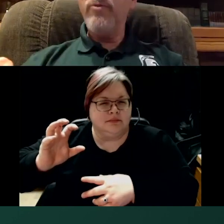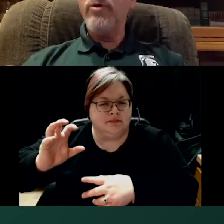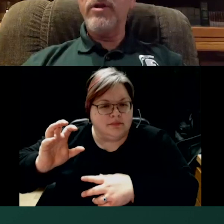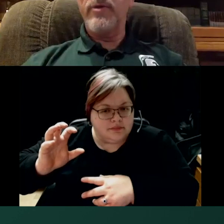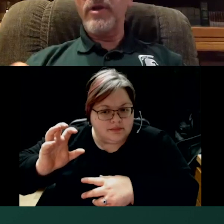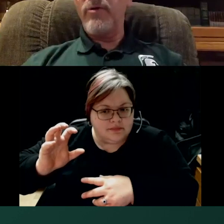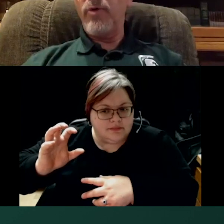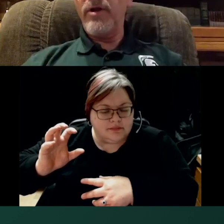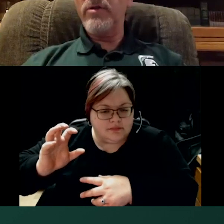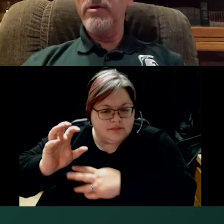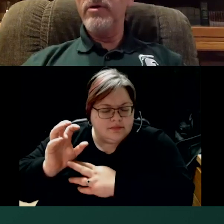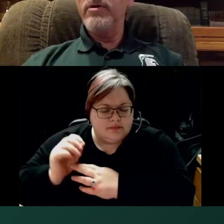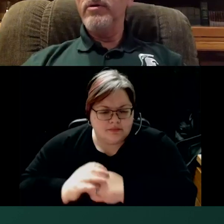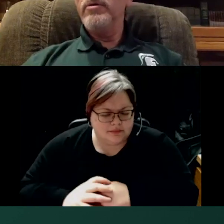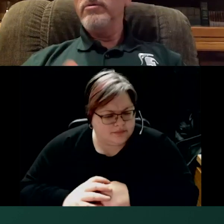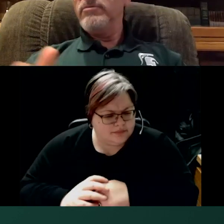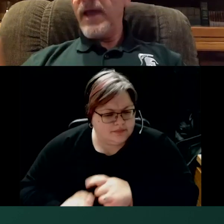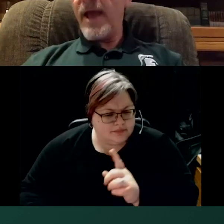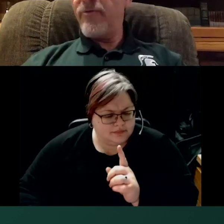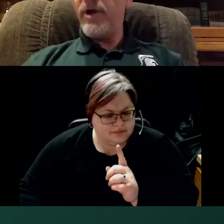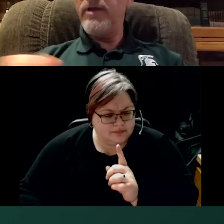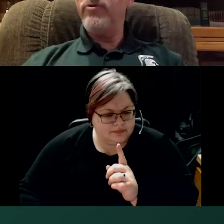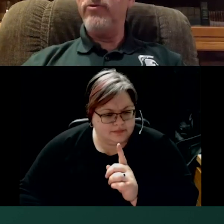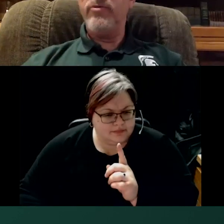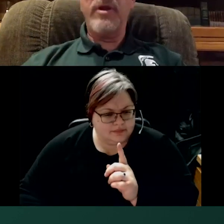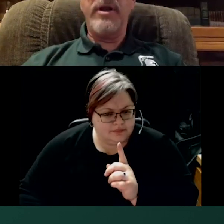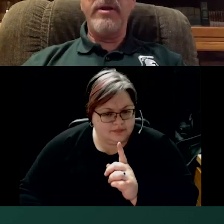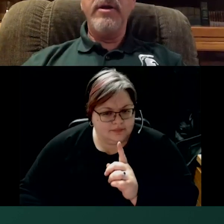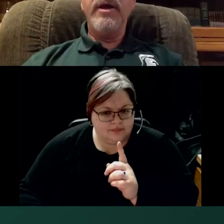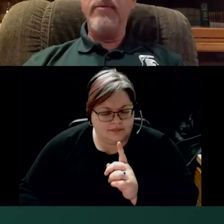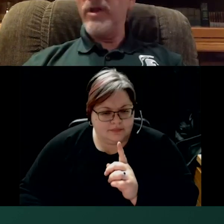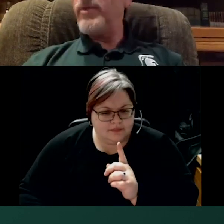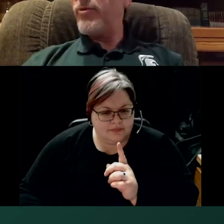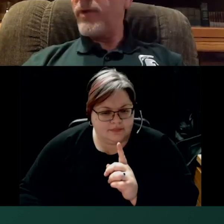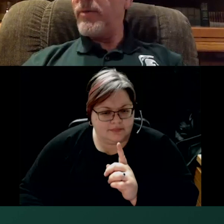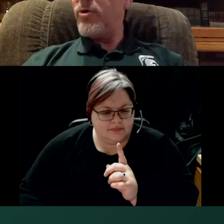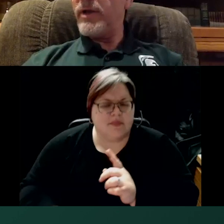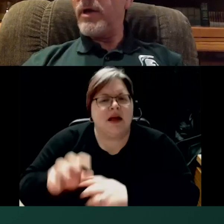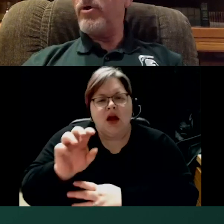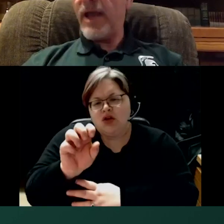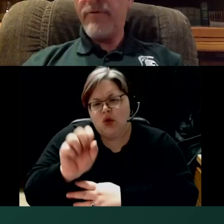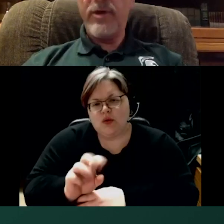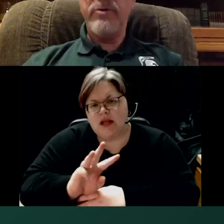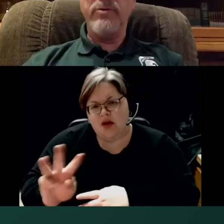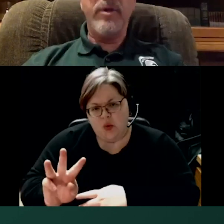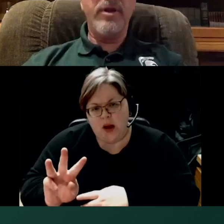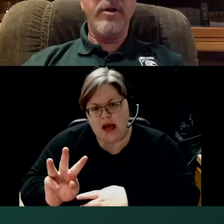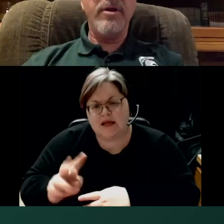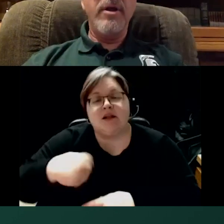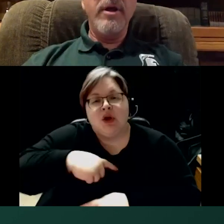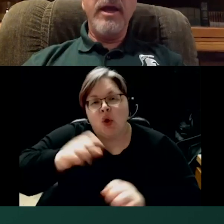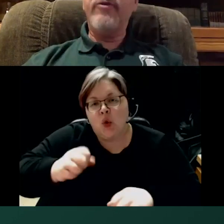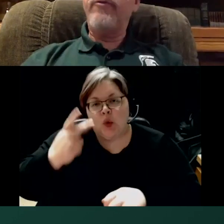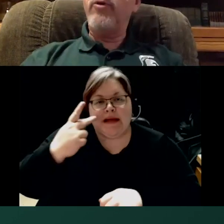full moon is in the southwest, halfway to setting, it must be 3 in the morning, about halfway to